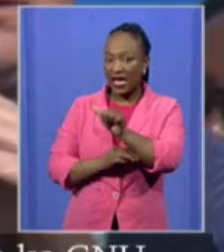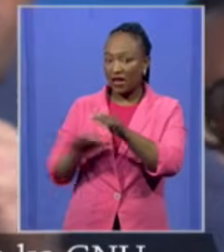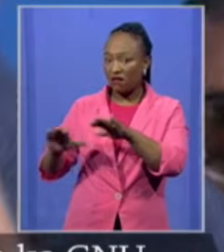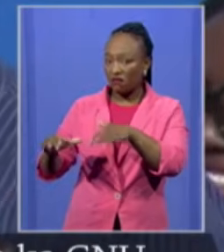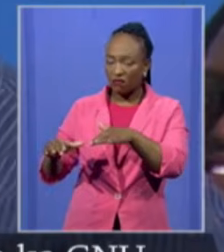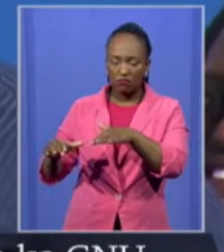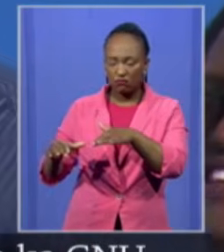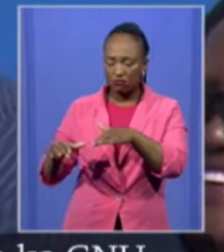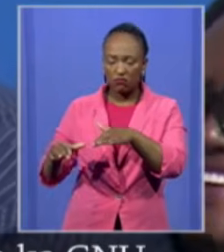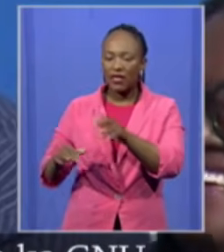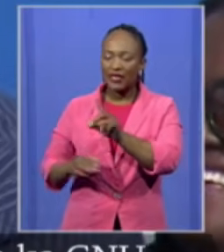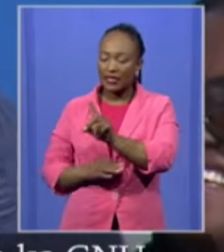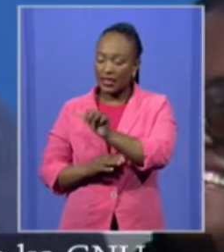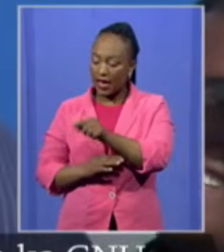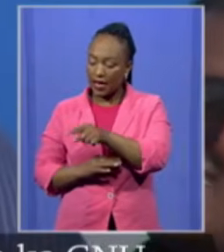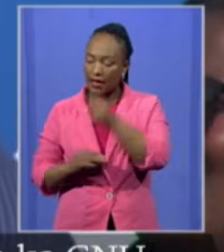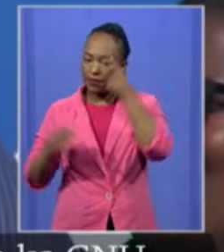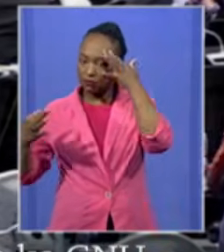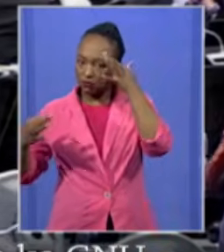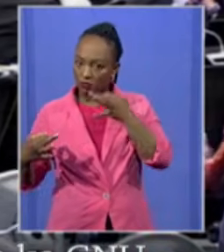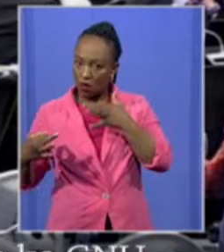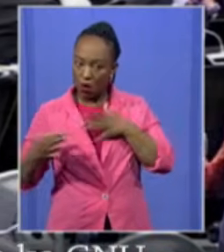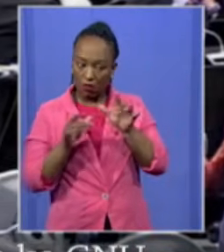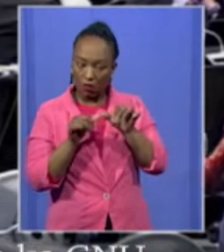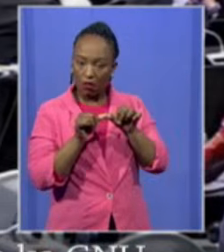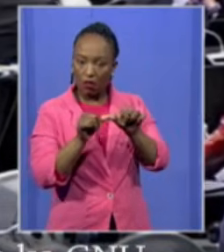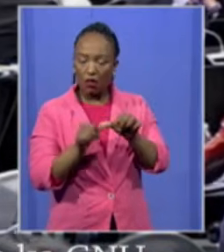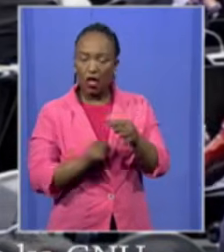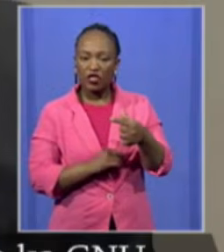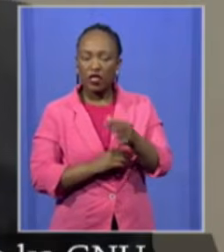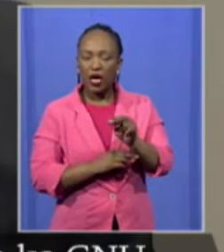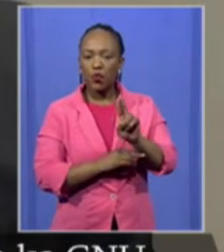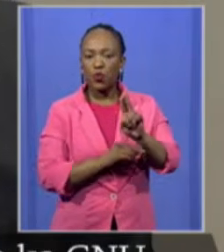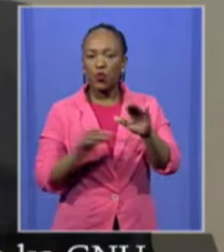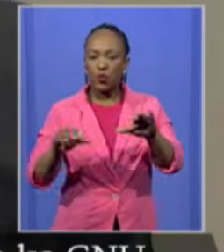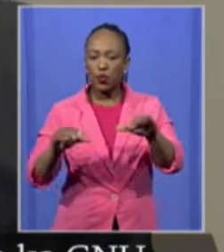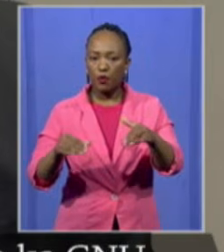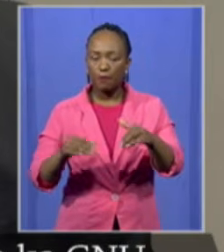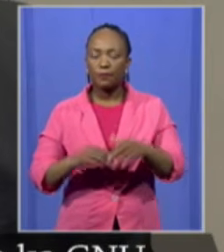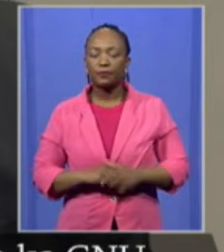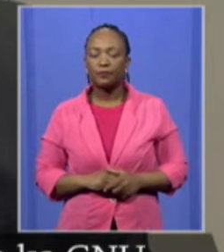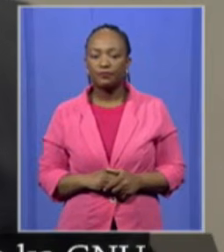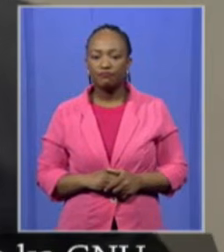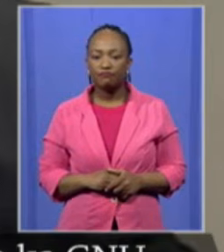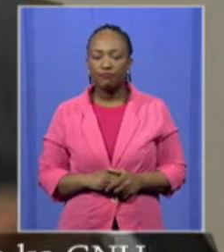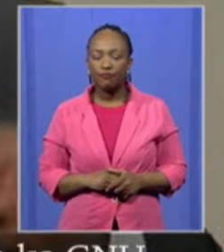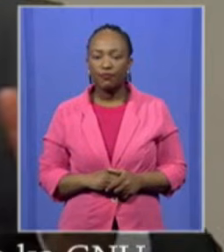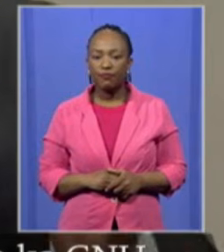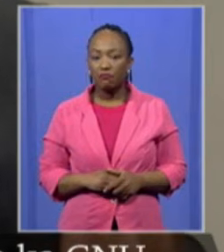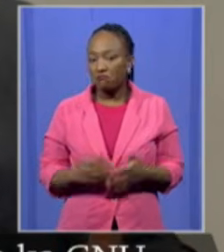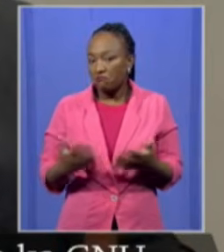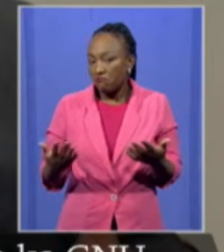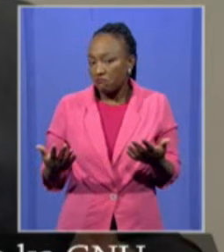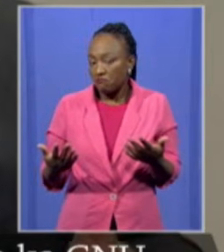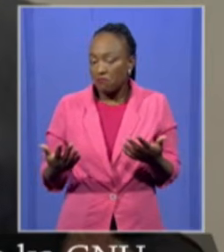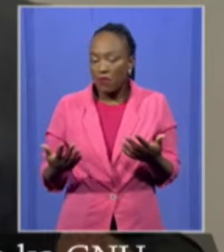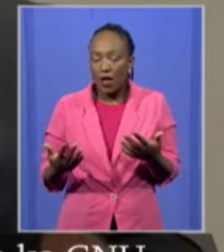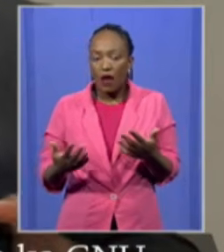qeto ya hore na e batla ho ba karolo ya GNU kapa tjhe. Any party that does not act in